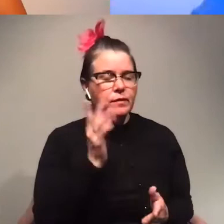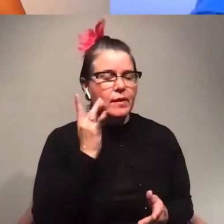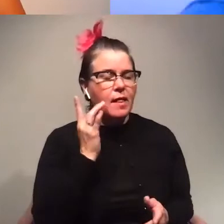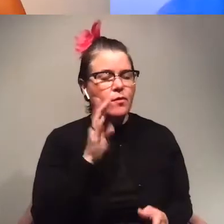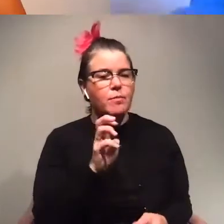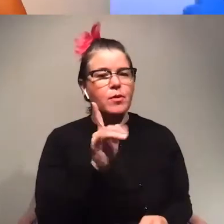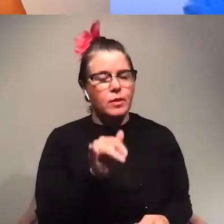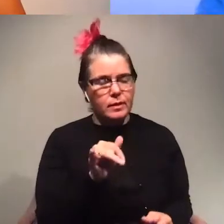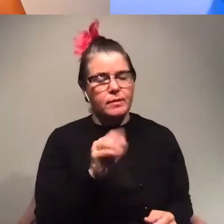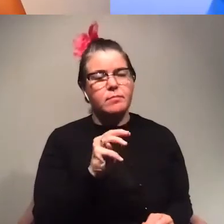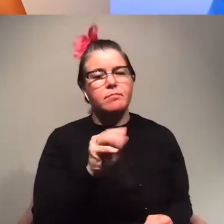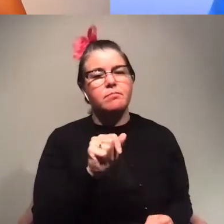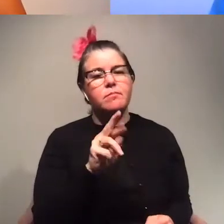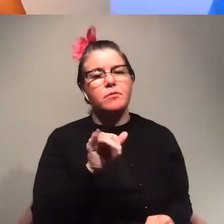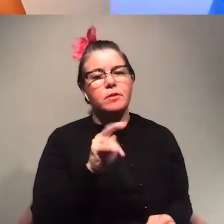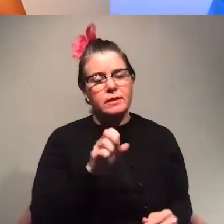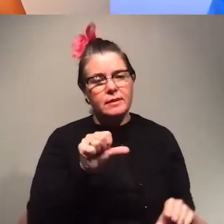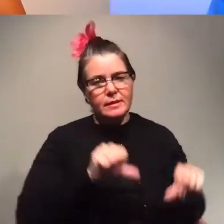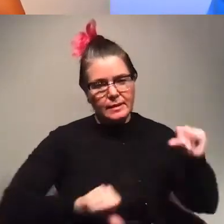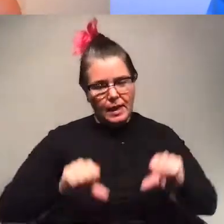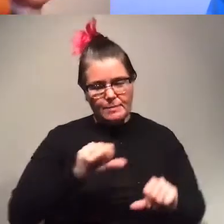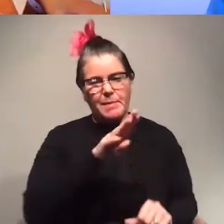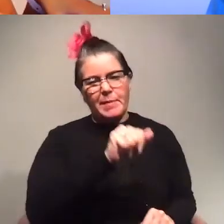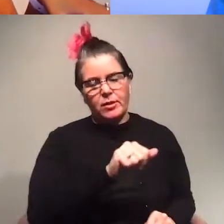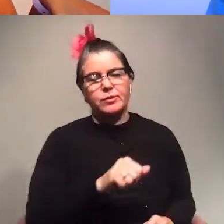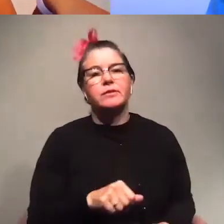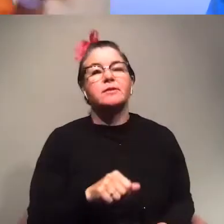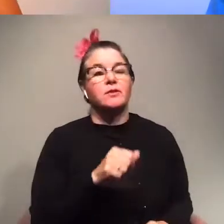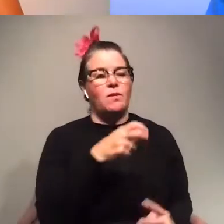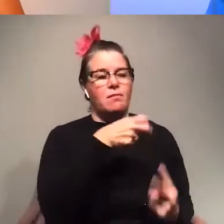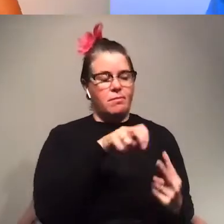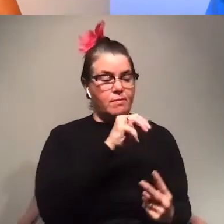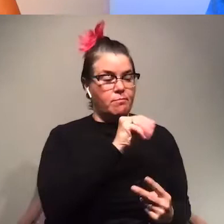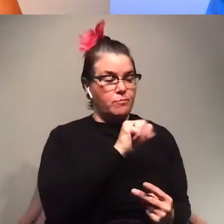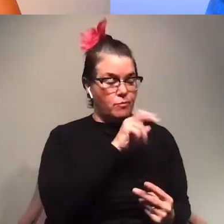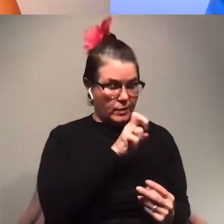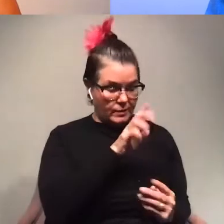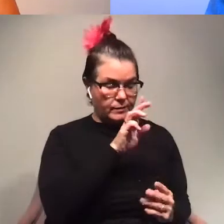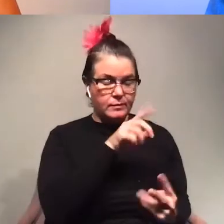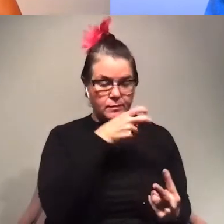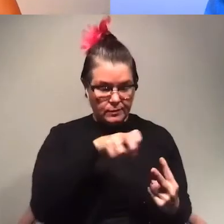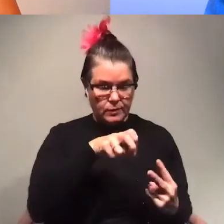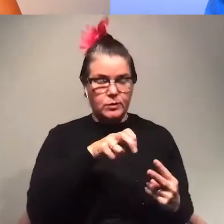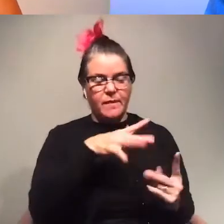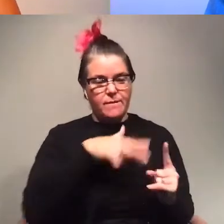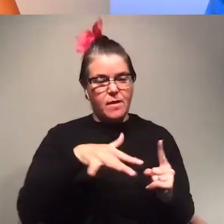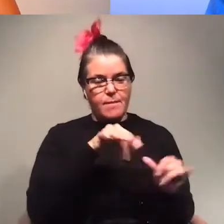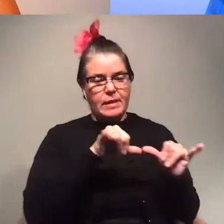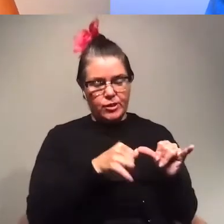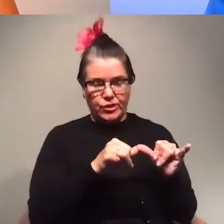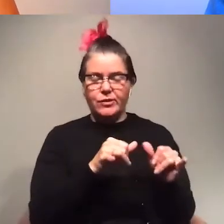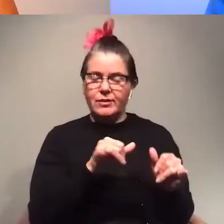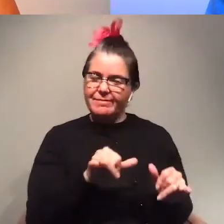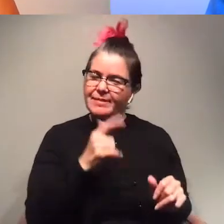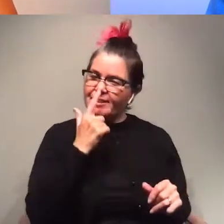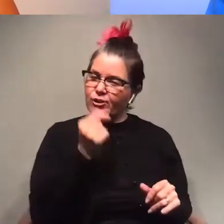marine science as a bachelor's degree. So I went from marine science to becoming an environmental engineer. And so that was an interesting